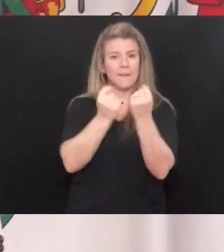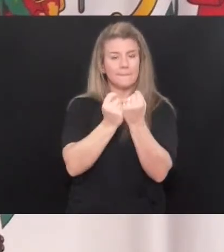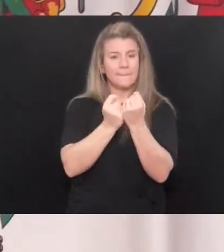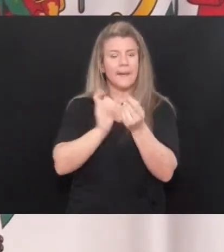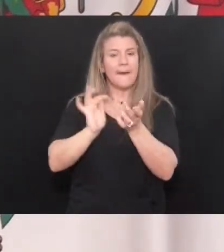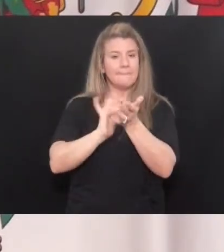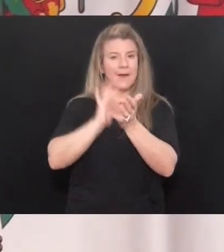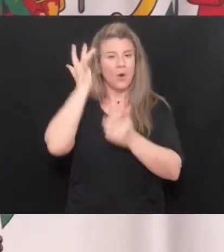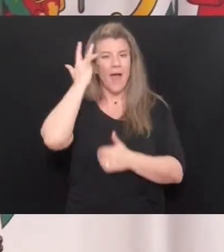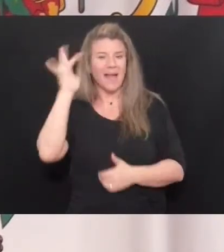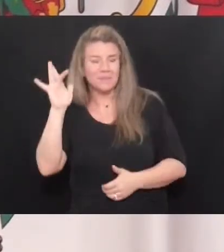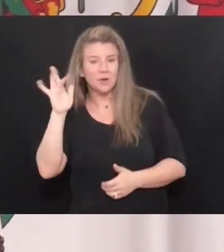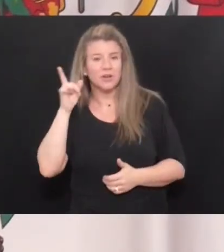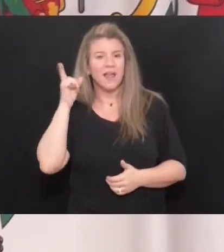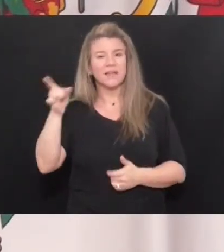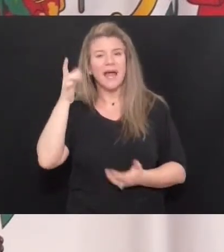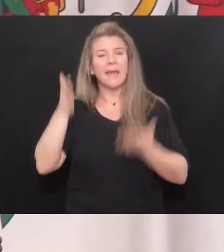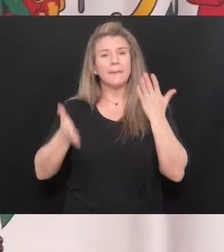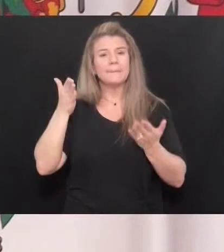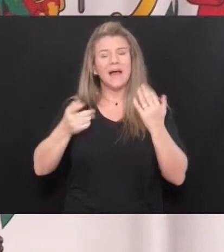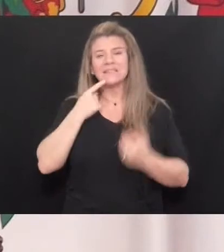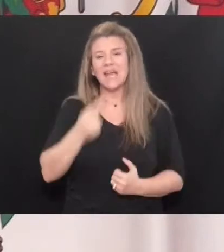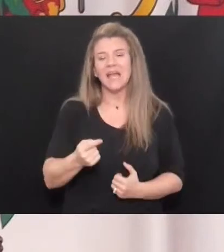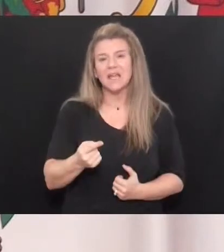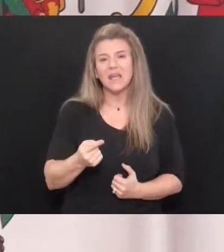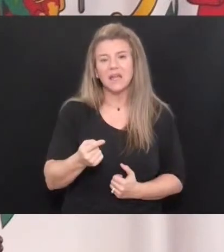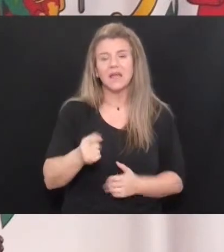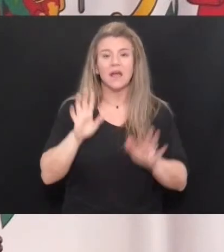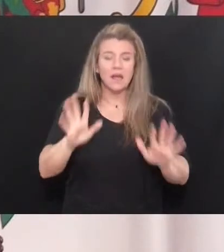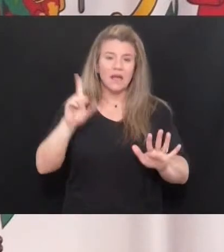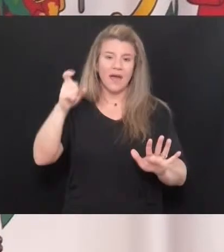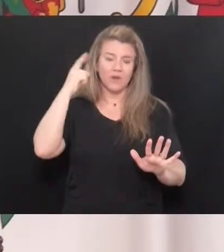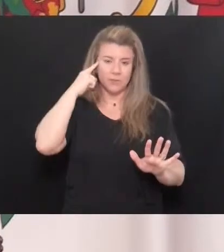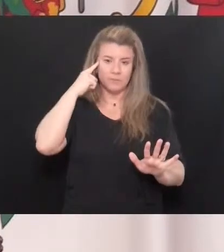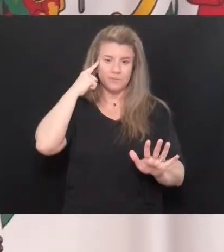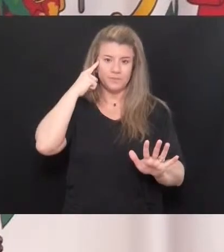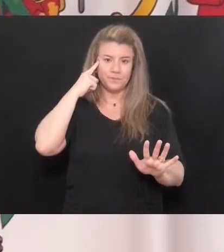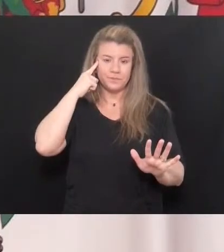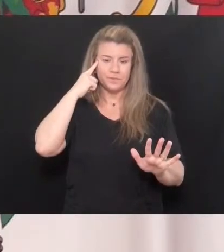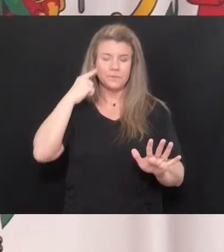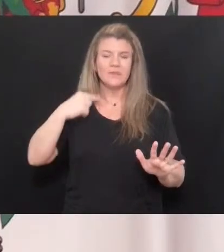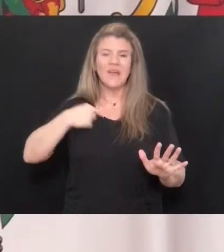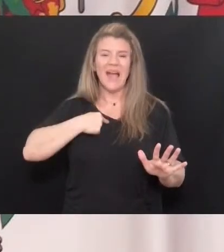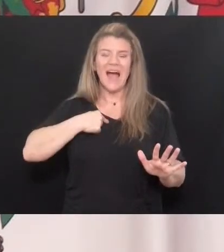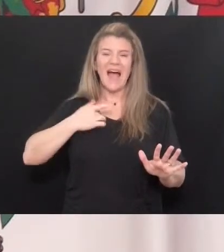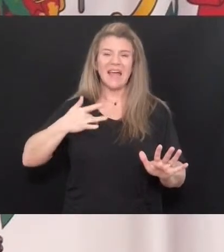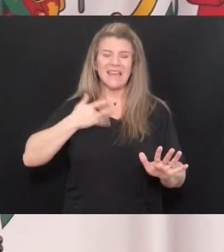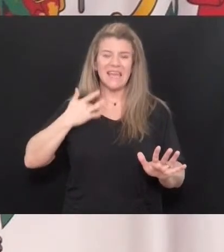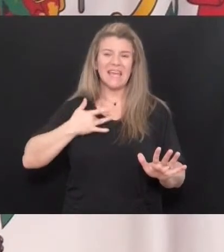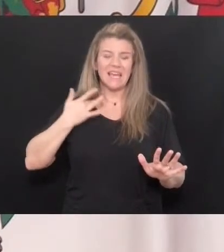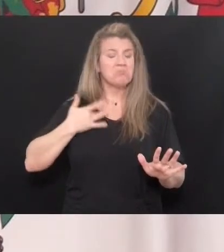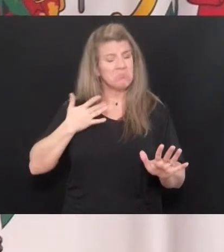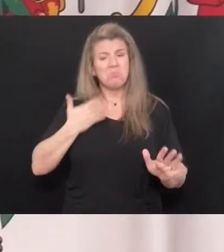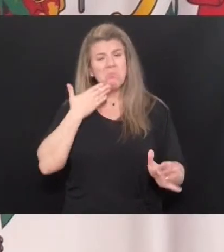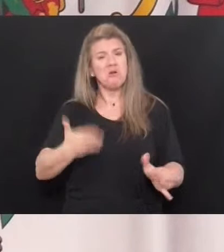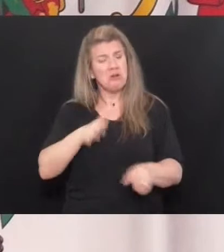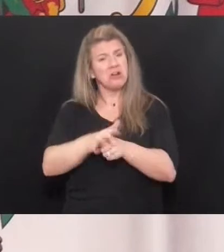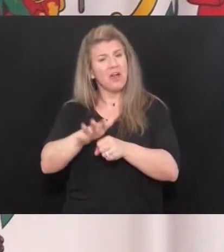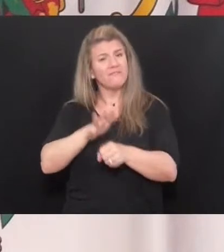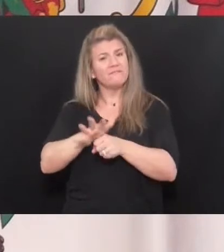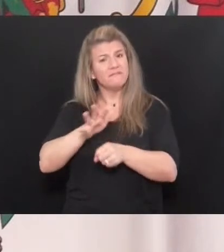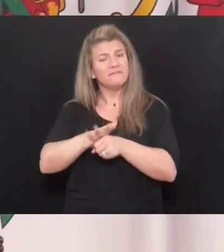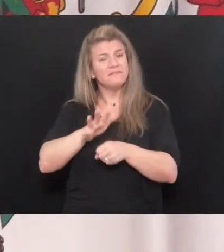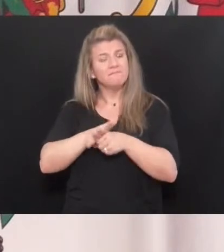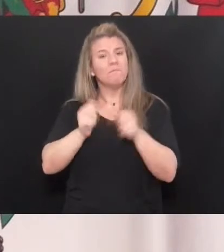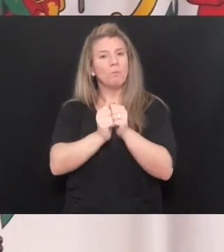medical experts may very well say, you know, Governor, I think we're good enough to go